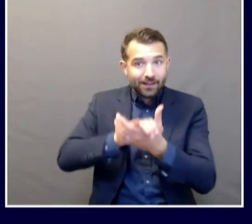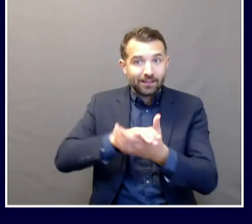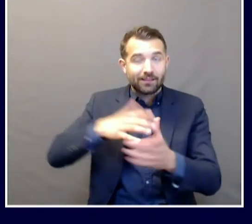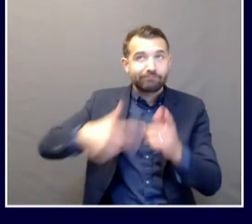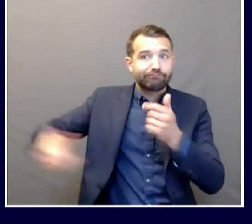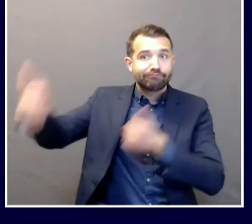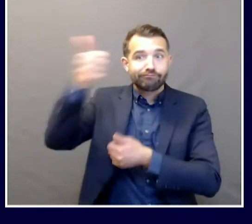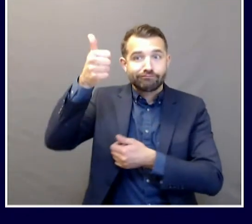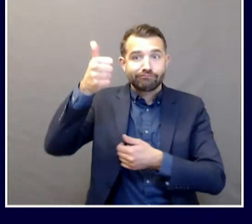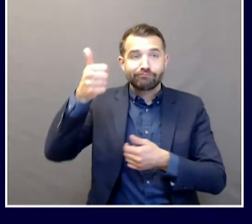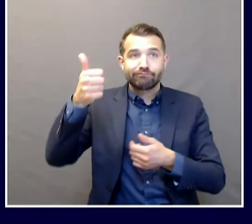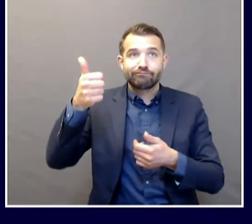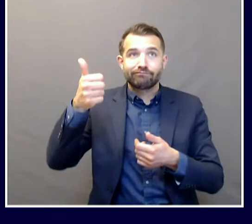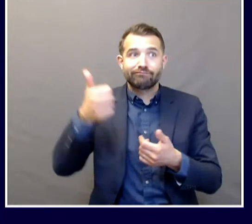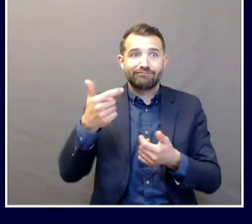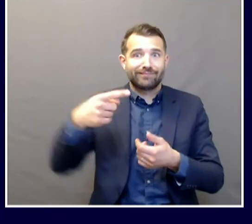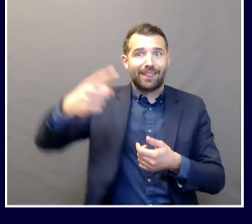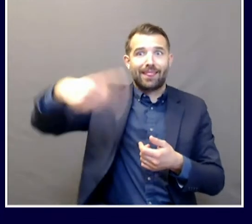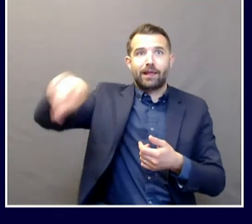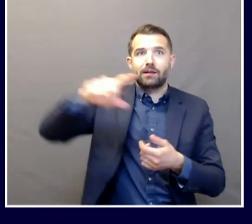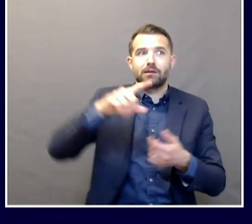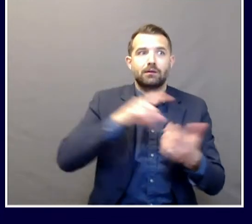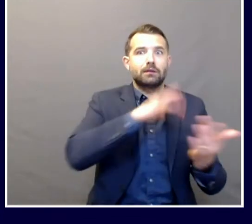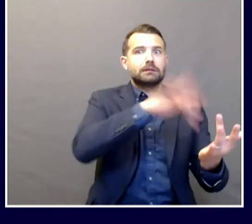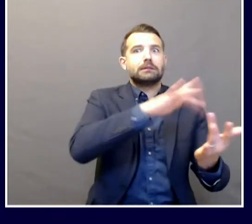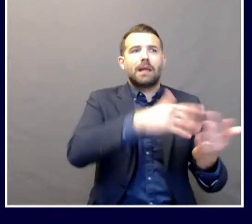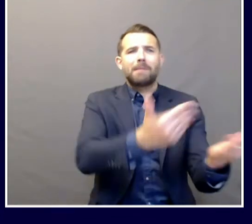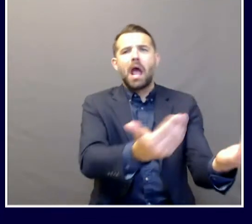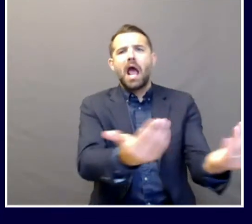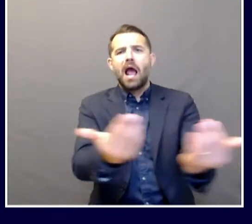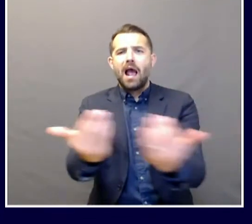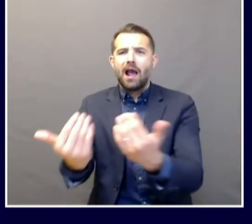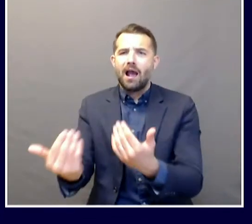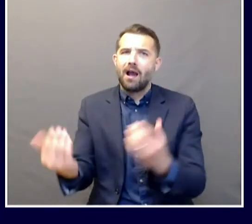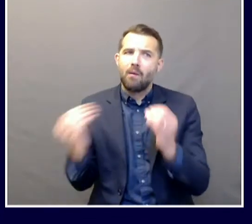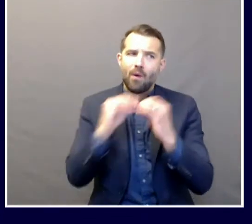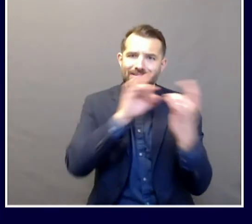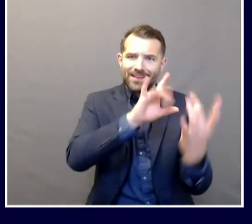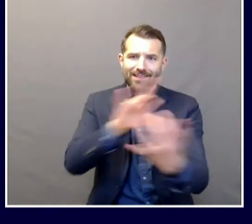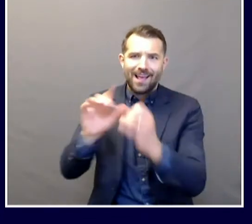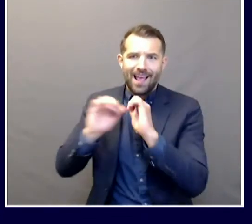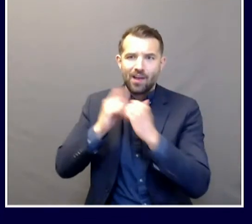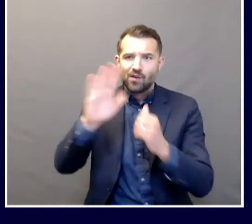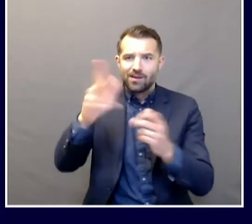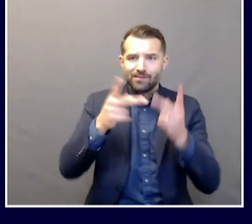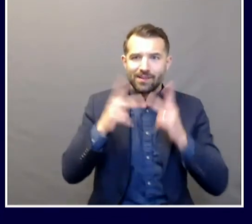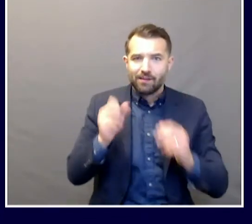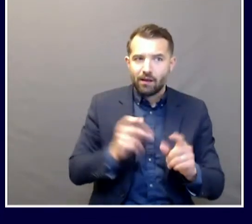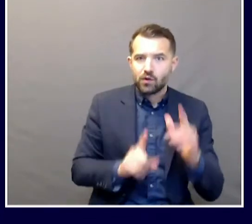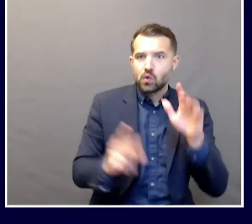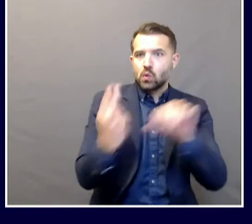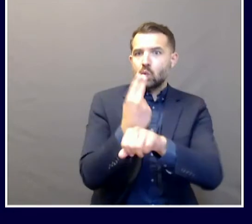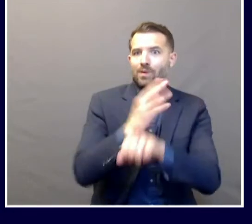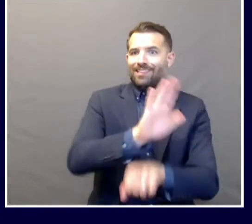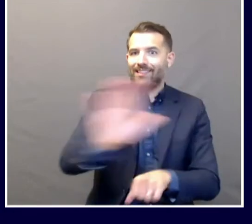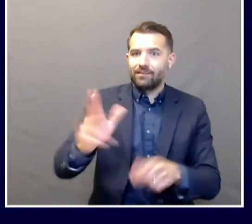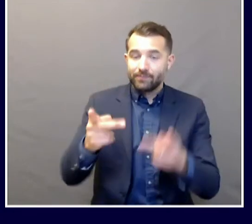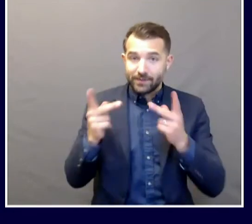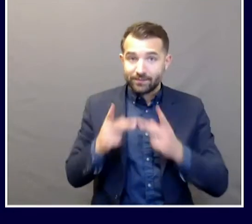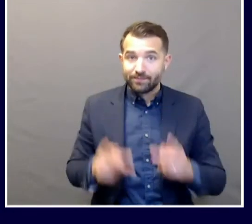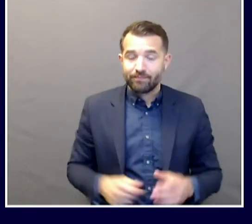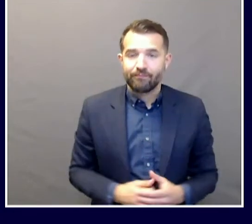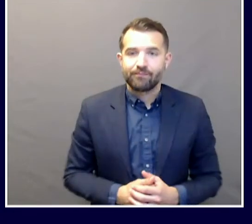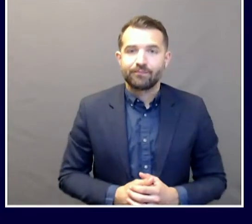most effective option that we're going to have. I'm wondering if you could also update us on the number of